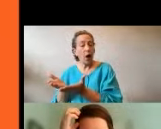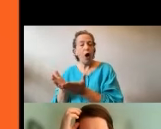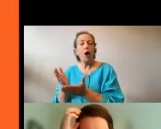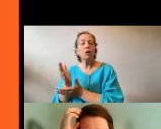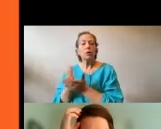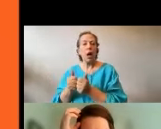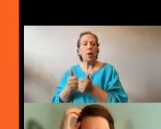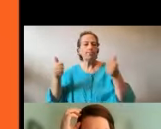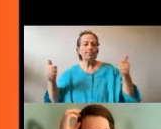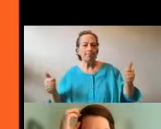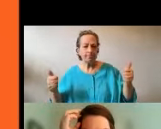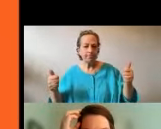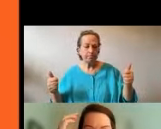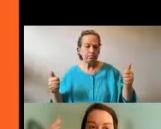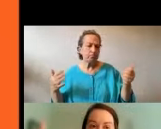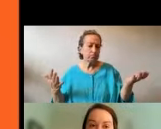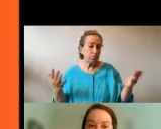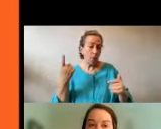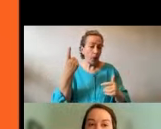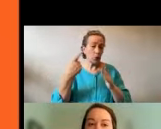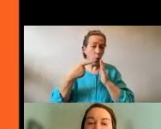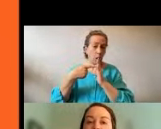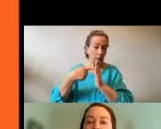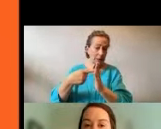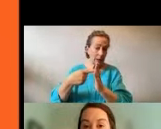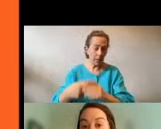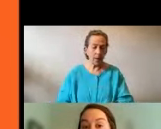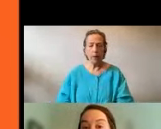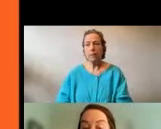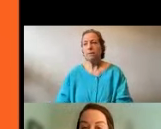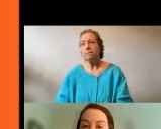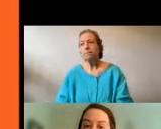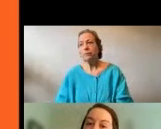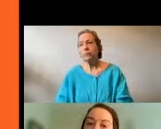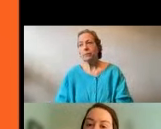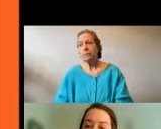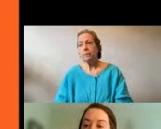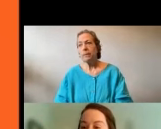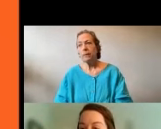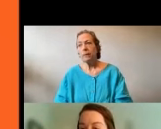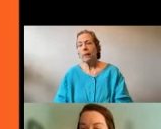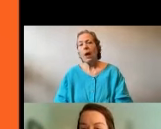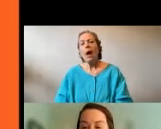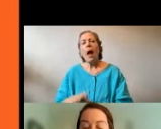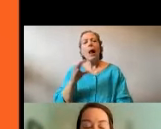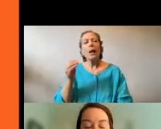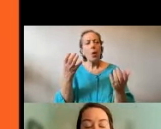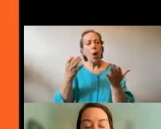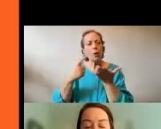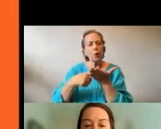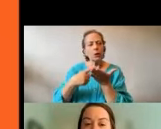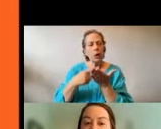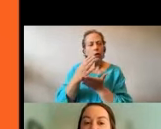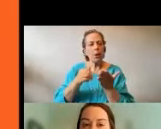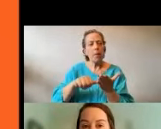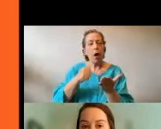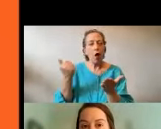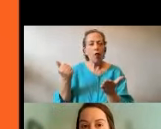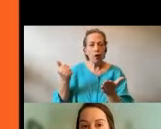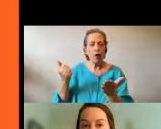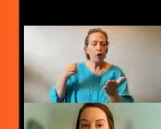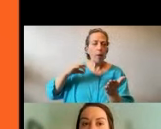example. And I also want to talk a little bit about some of the other benefits of bringing, and I think Caroline just touched on this, but some of the other